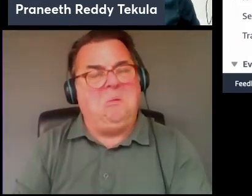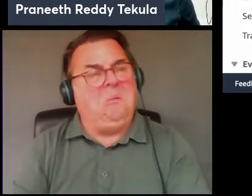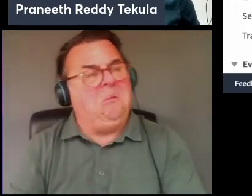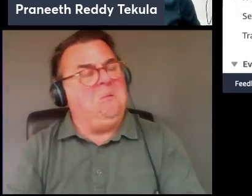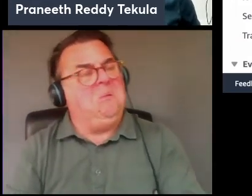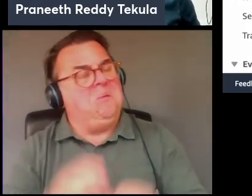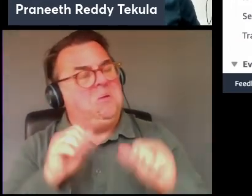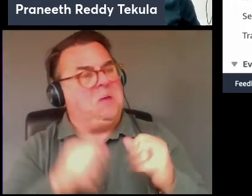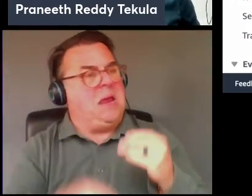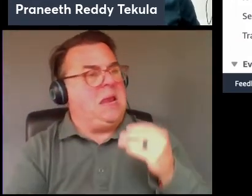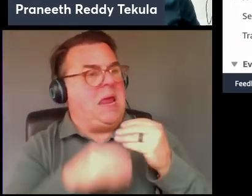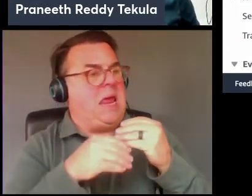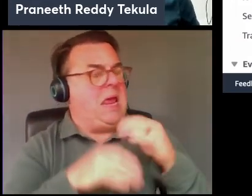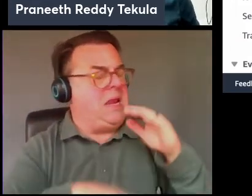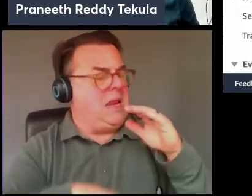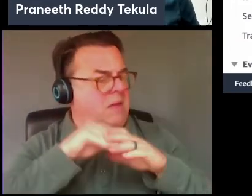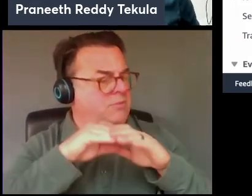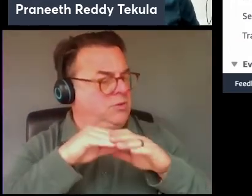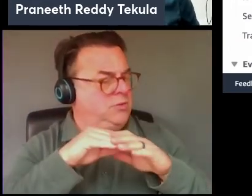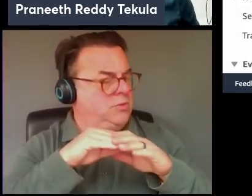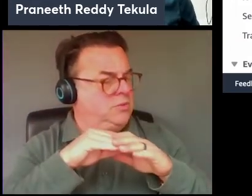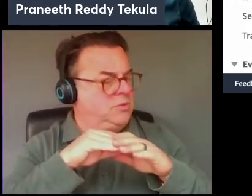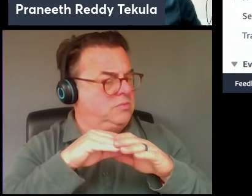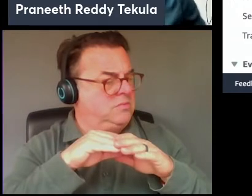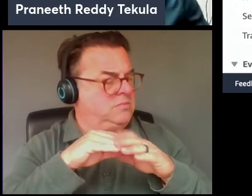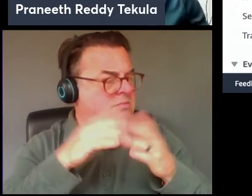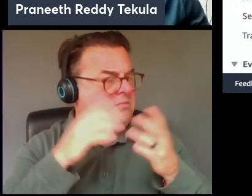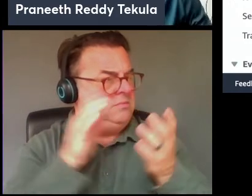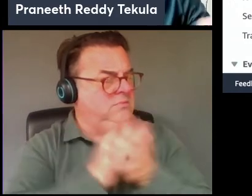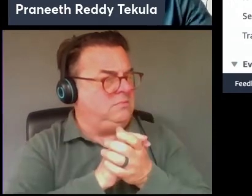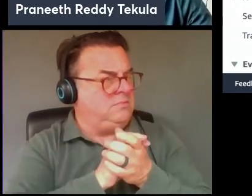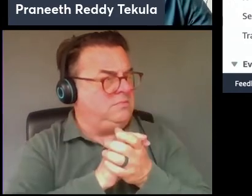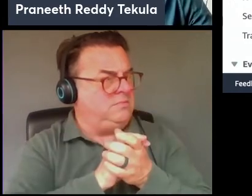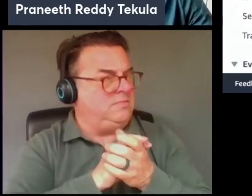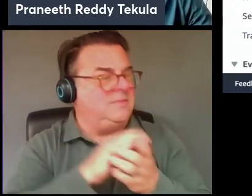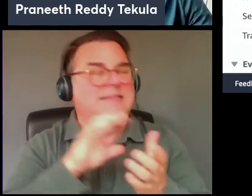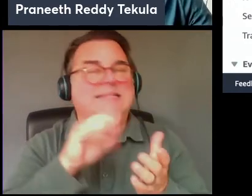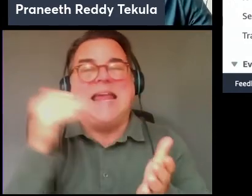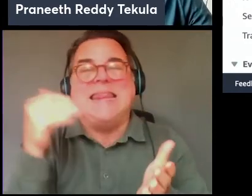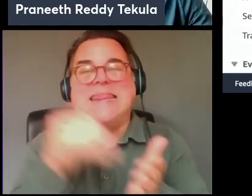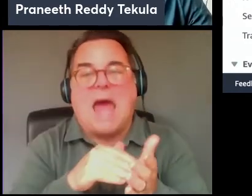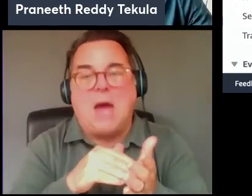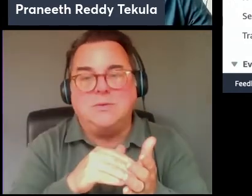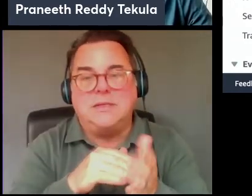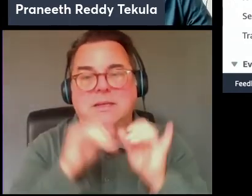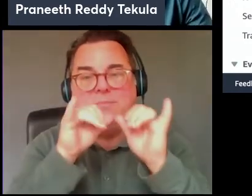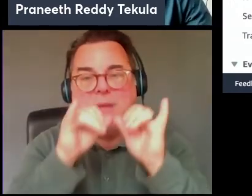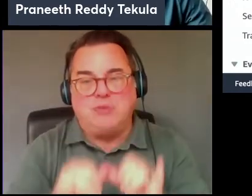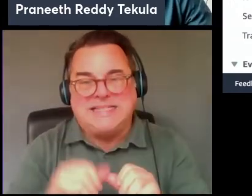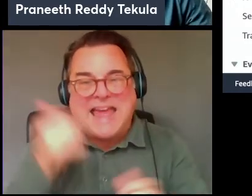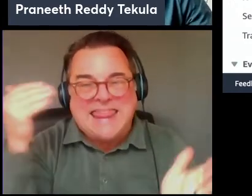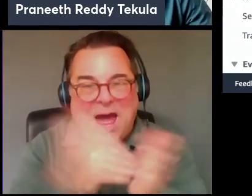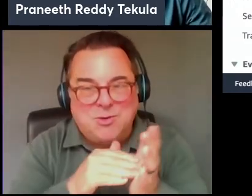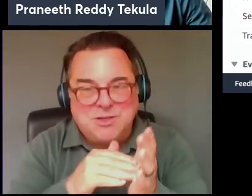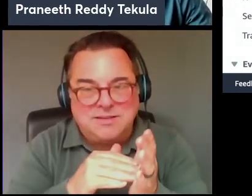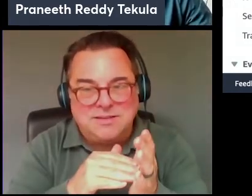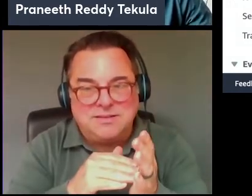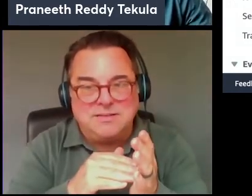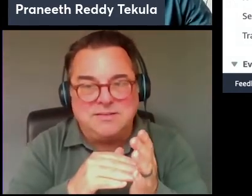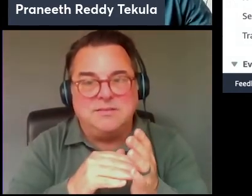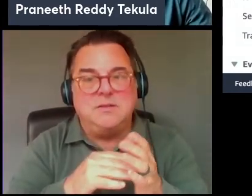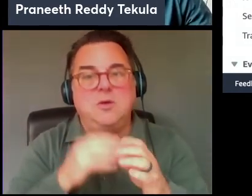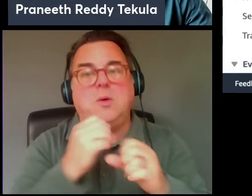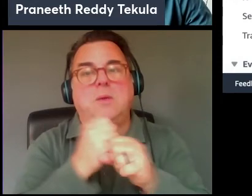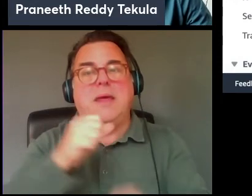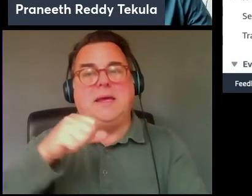You can add up to, you know, uh, 10,000 metrics. So what I mean here is you can form a SQL query that